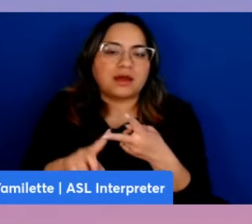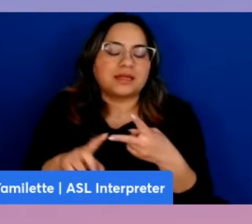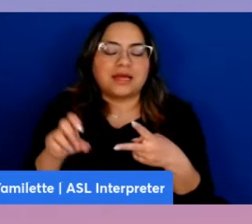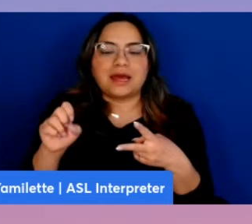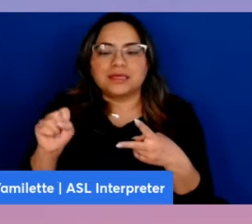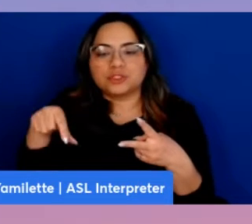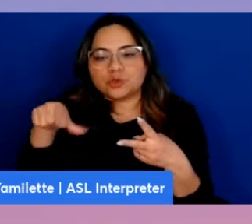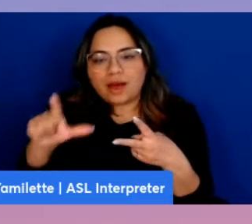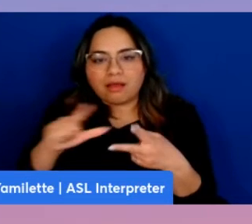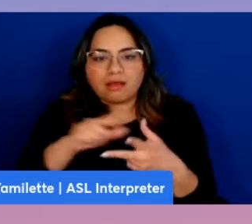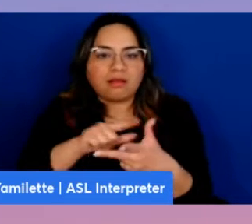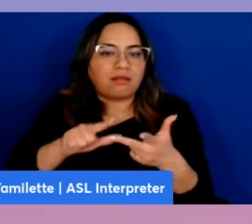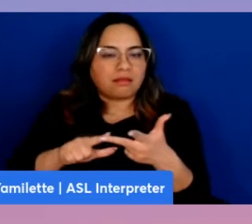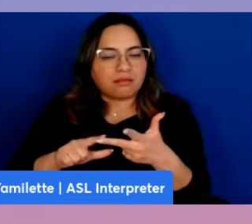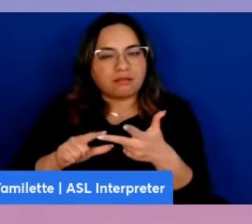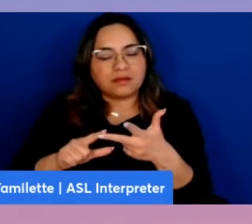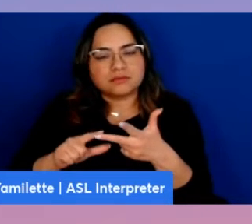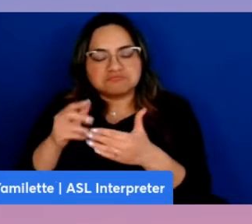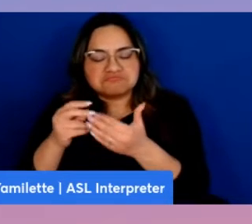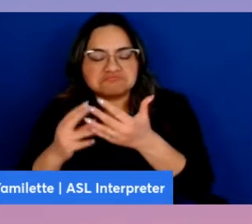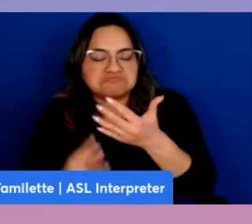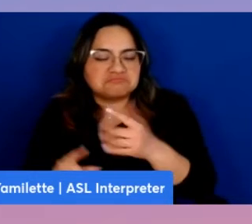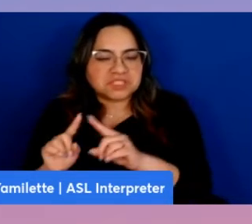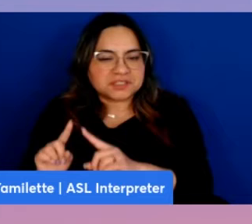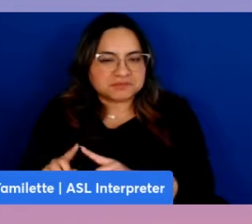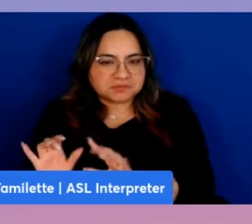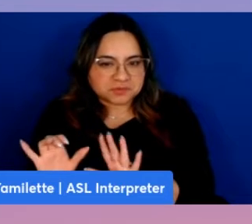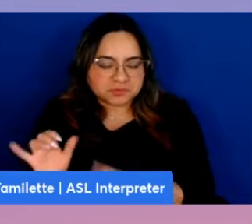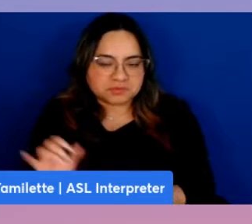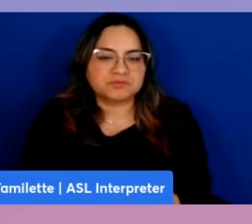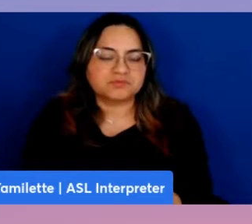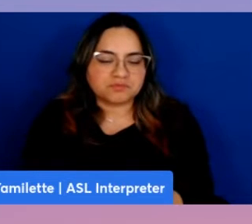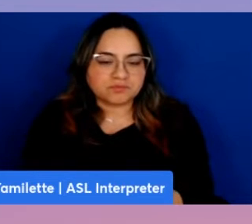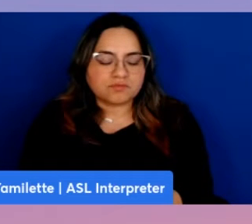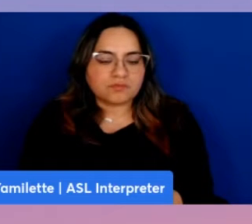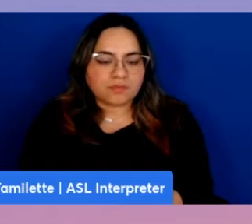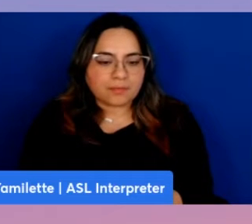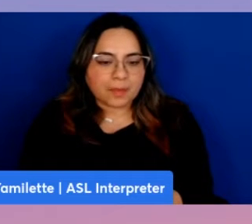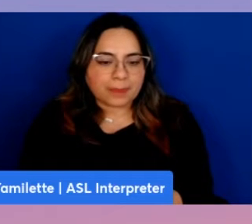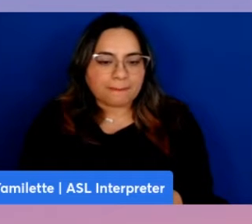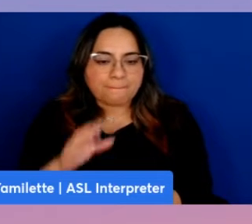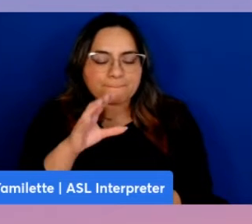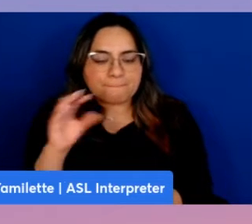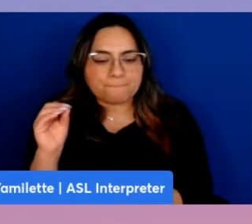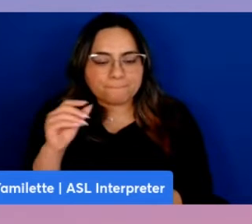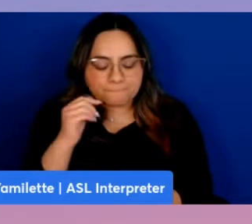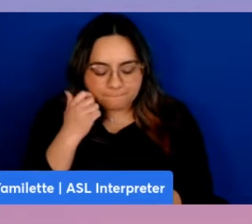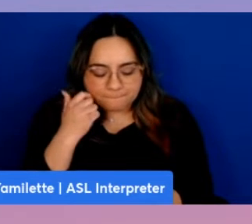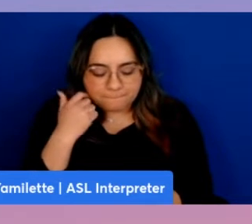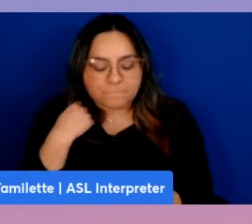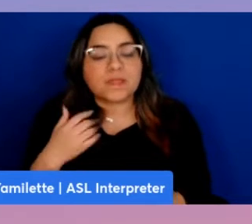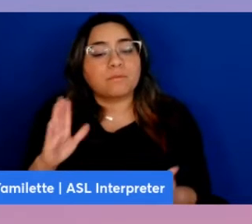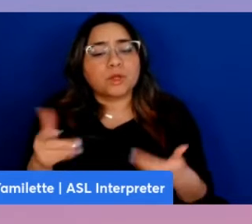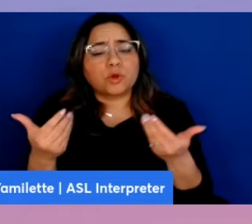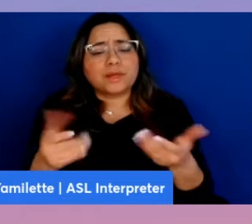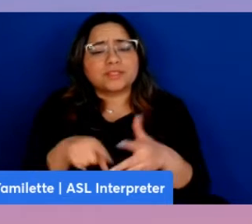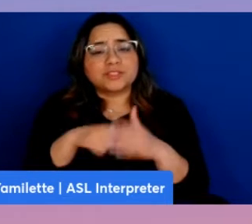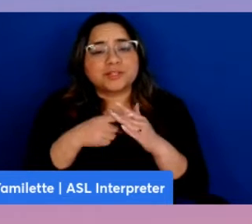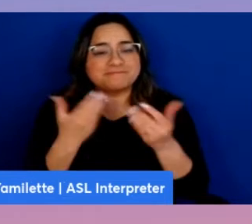demo. And let's start.